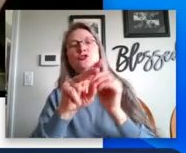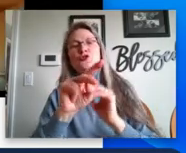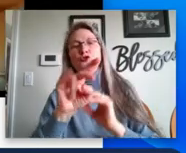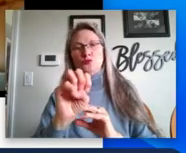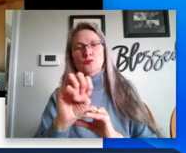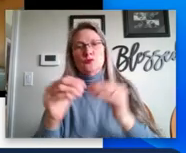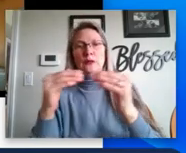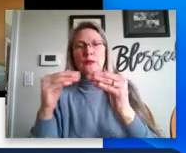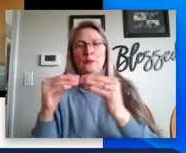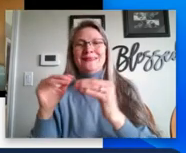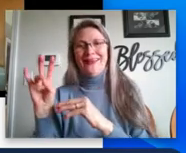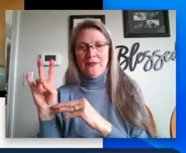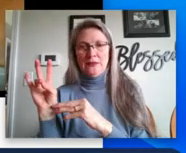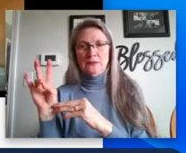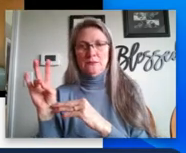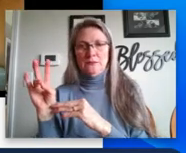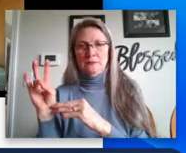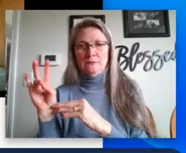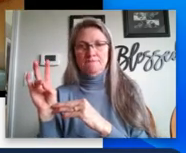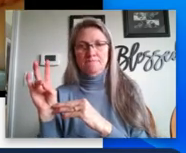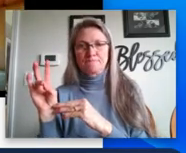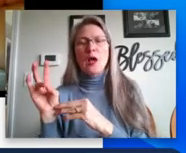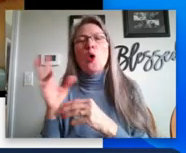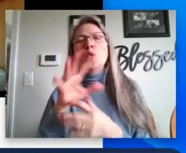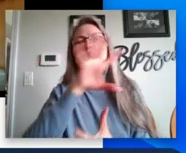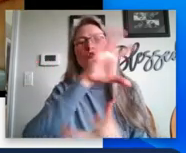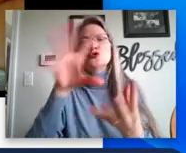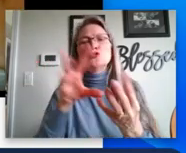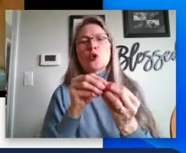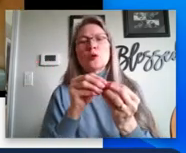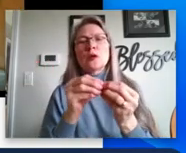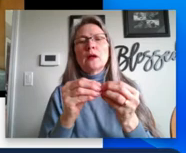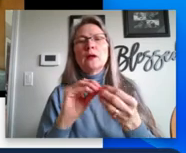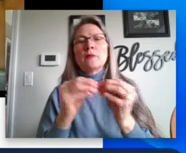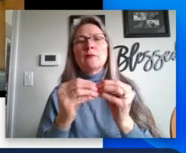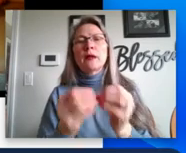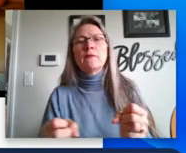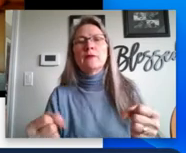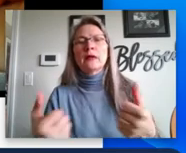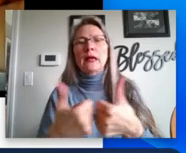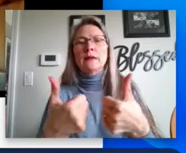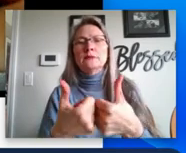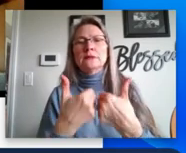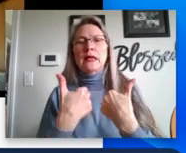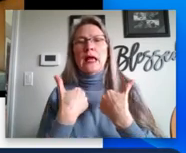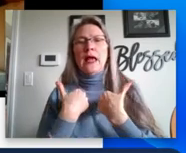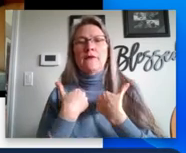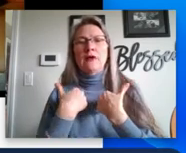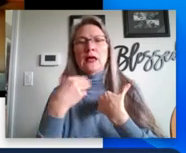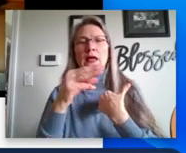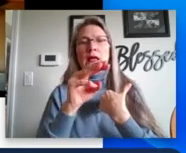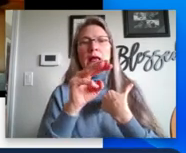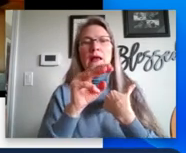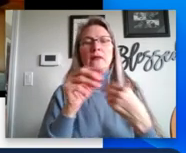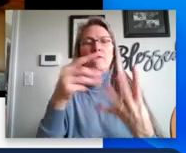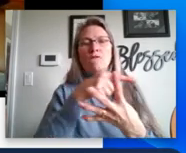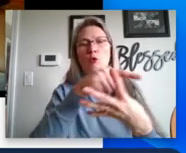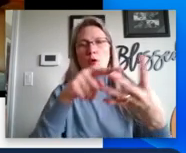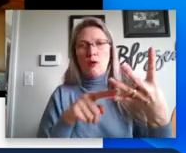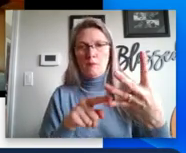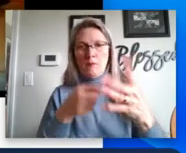7. What is the total number of games that I have in March, April, May,